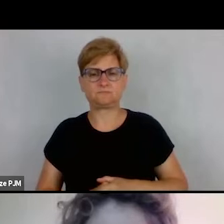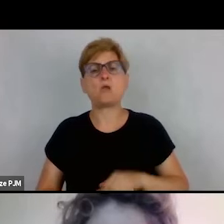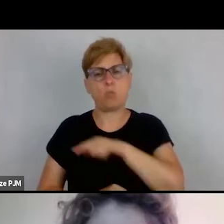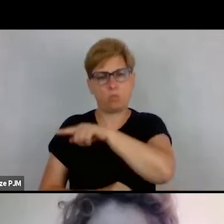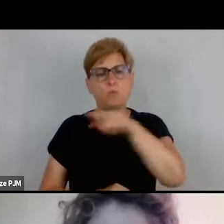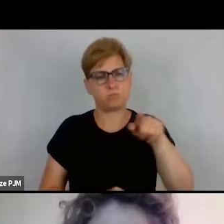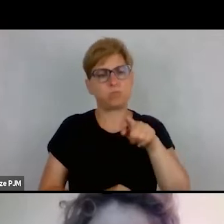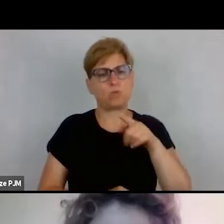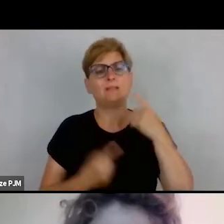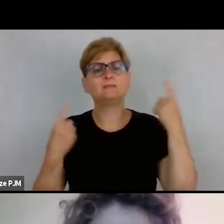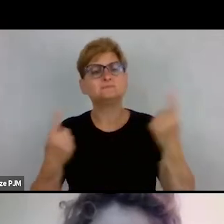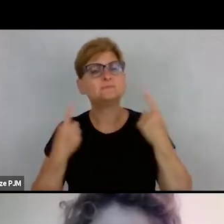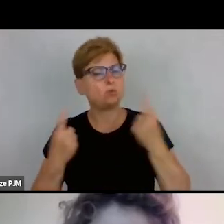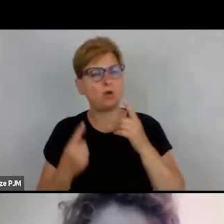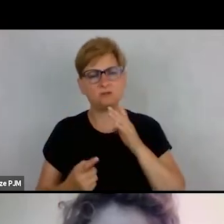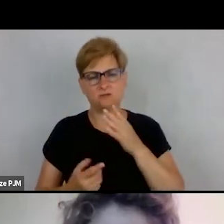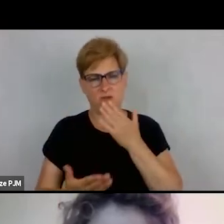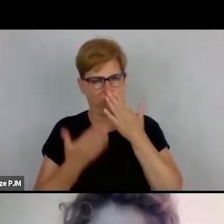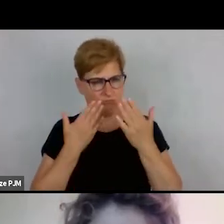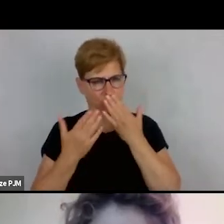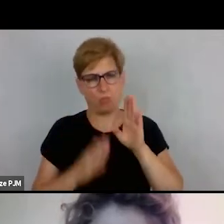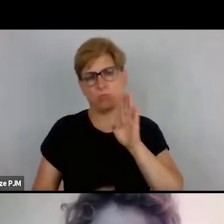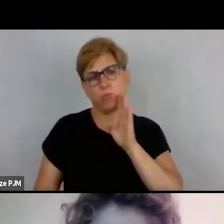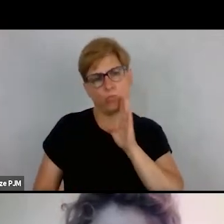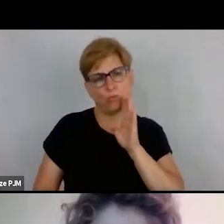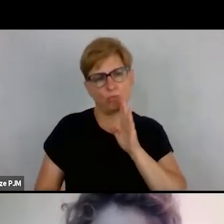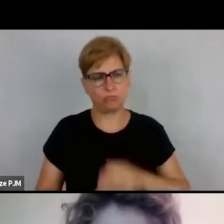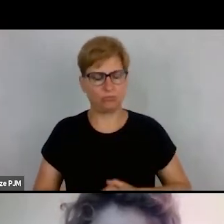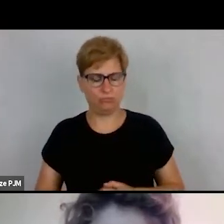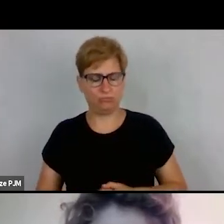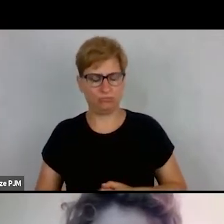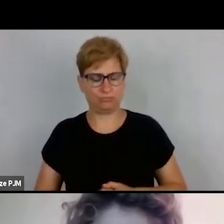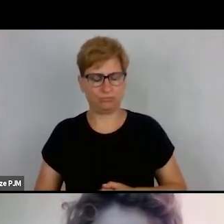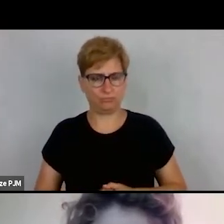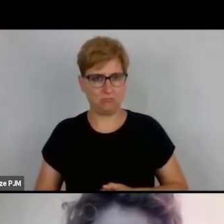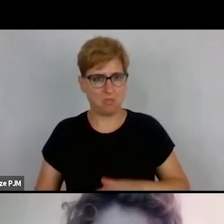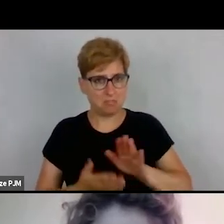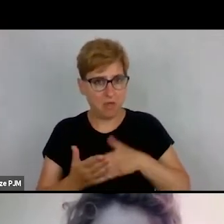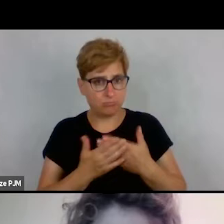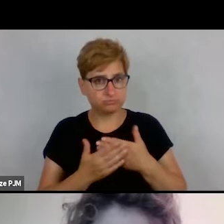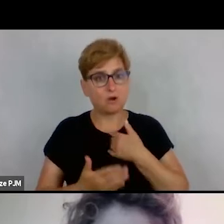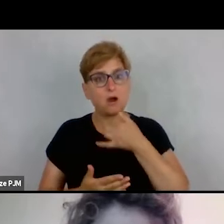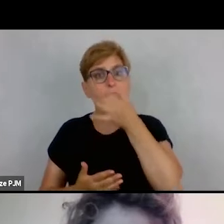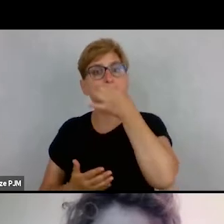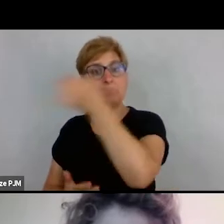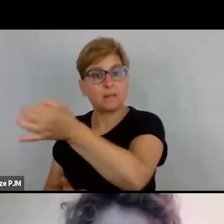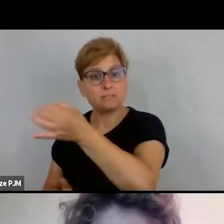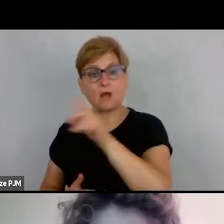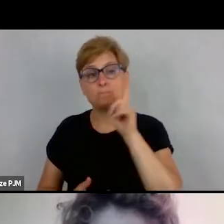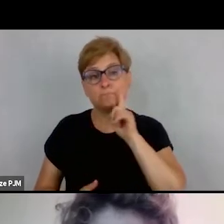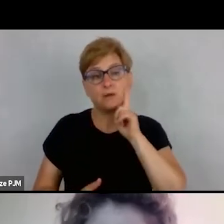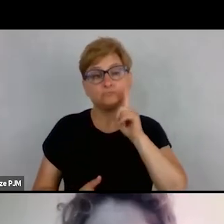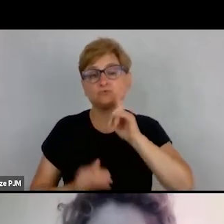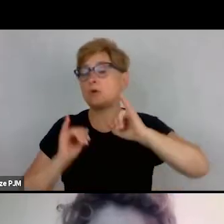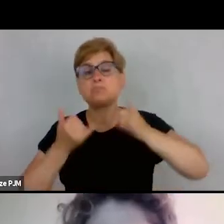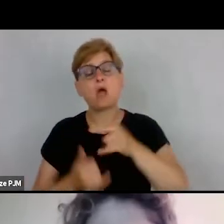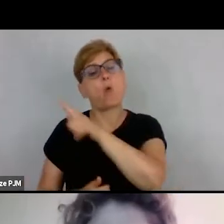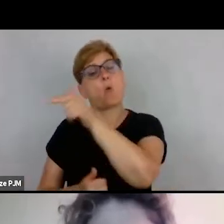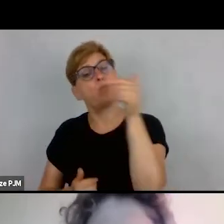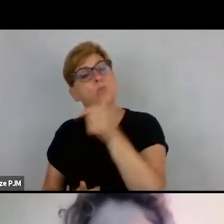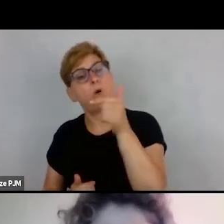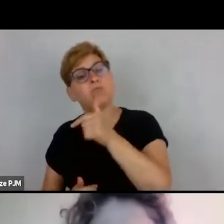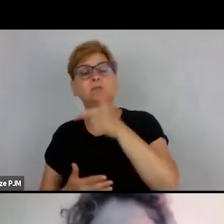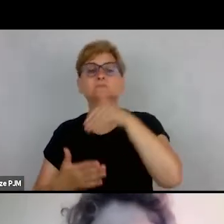Men will quickly fill in a picture that is about being willing to use violence, about not showing emotions, about